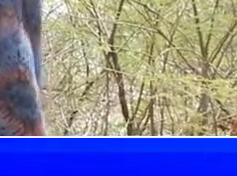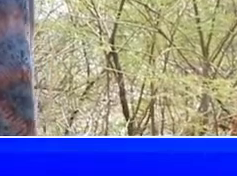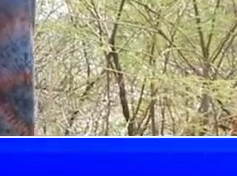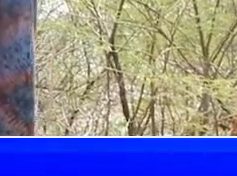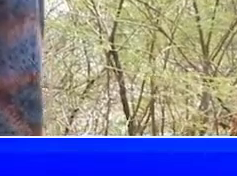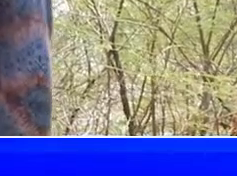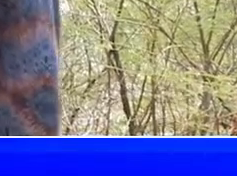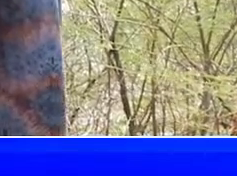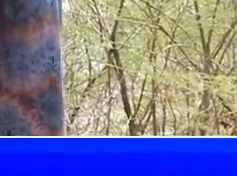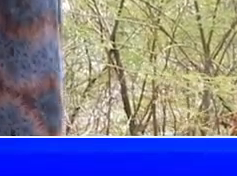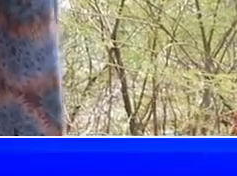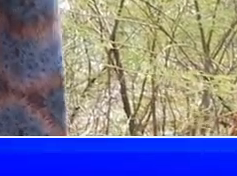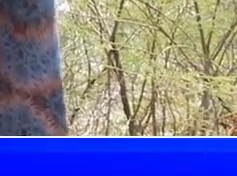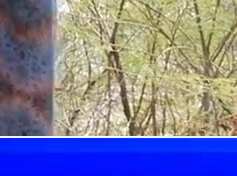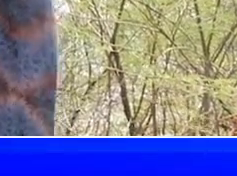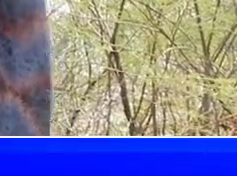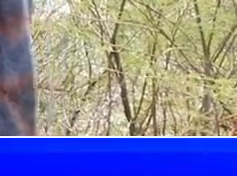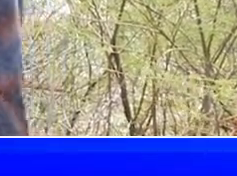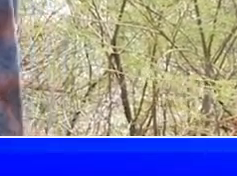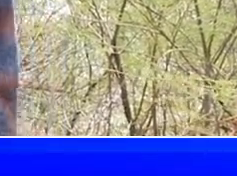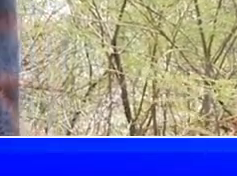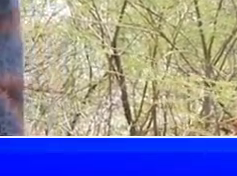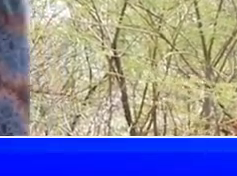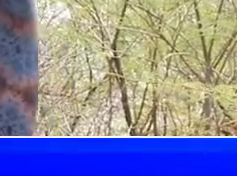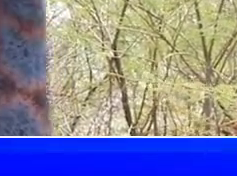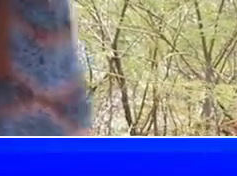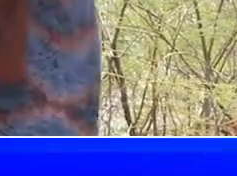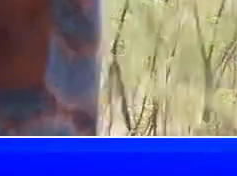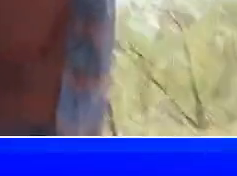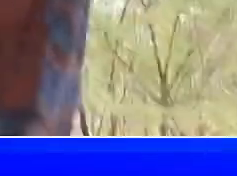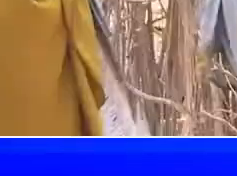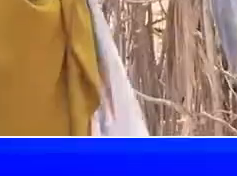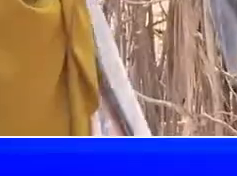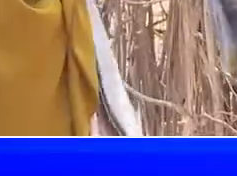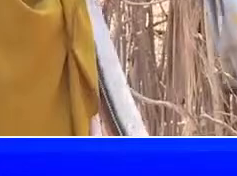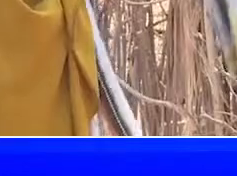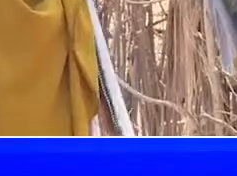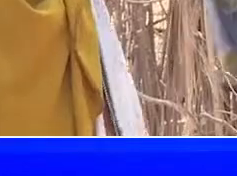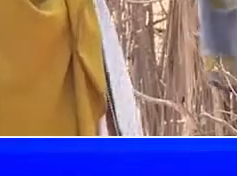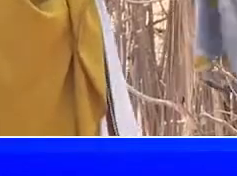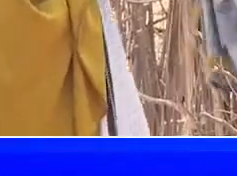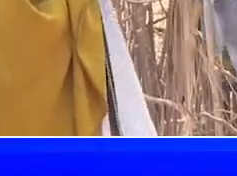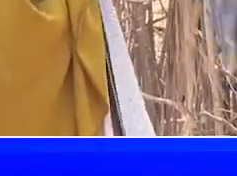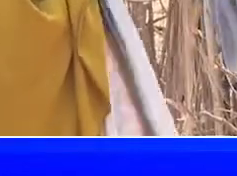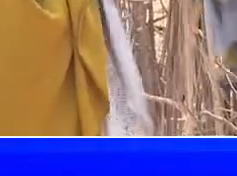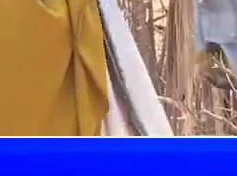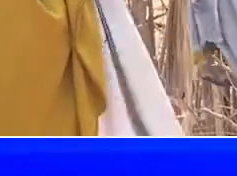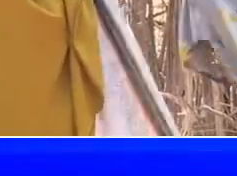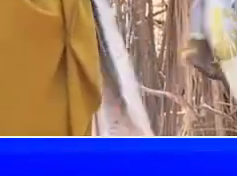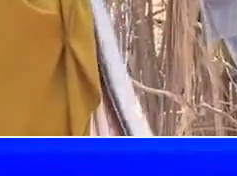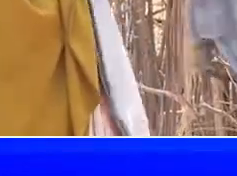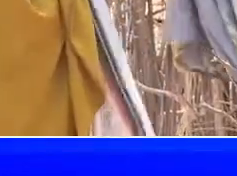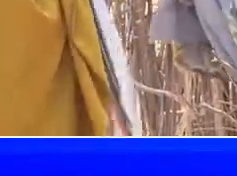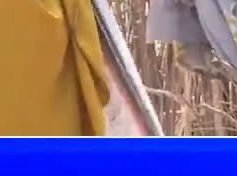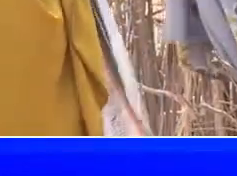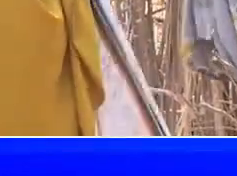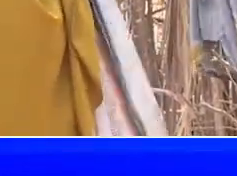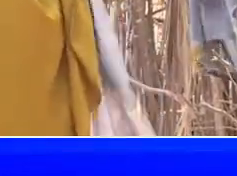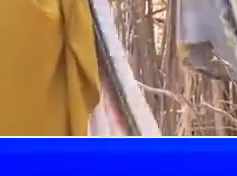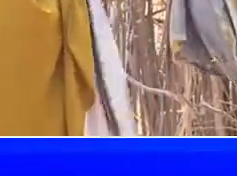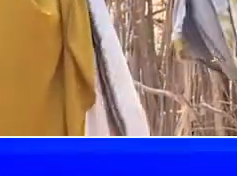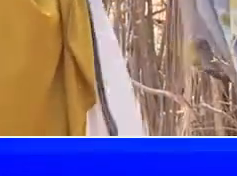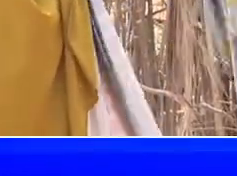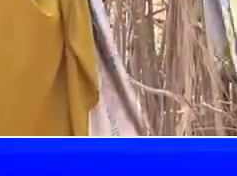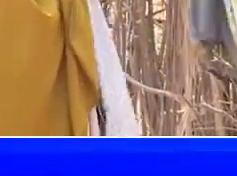. And in our special report we tell you of tales of Tana River women who still trek for kilometers on end just